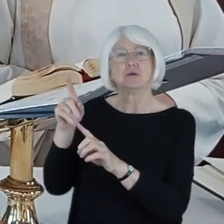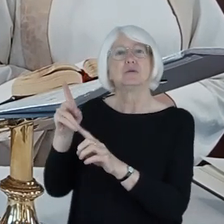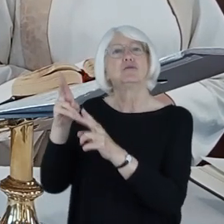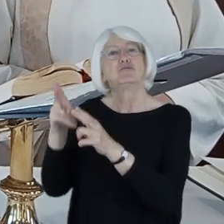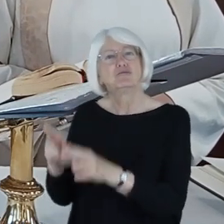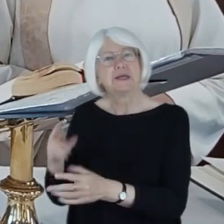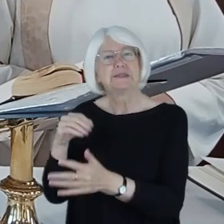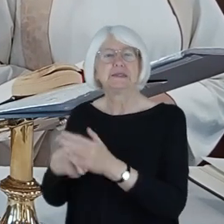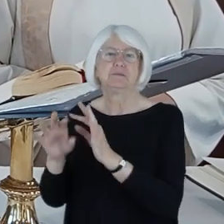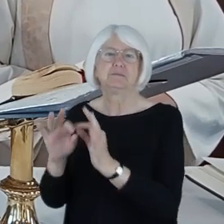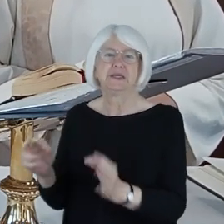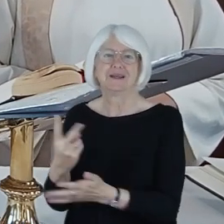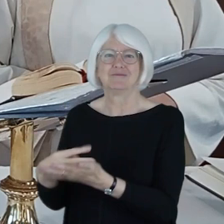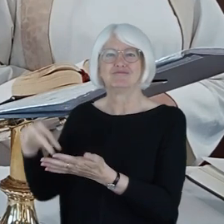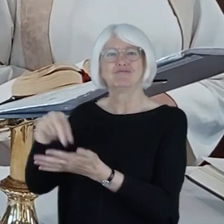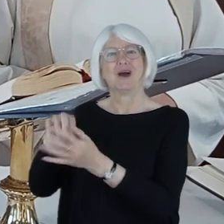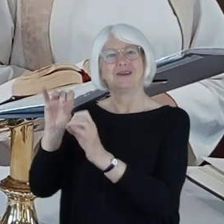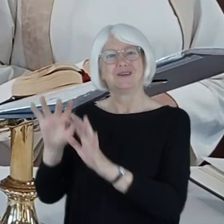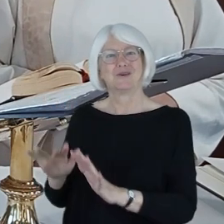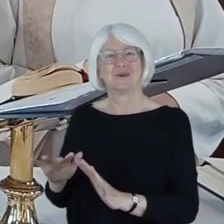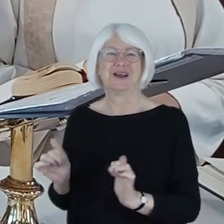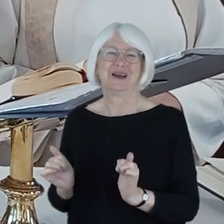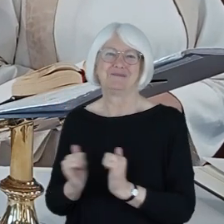and rise in glory. Amen.